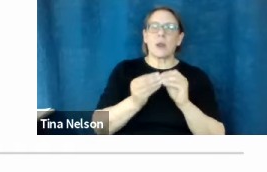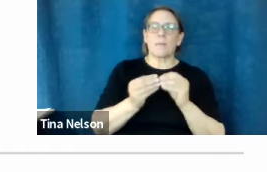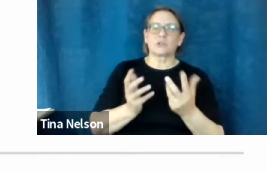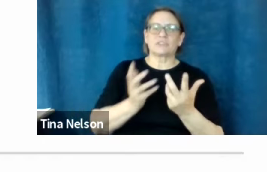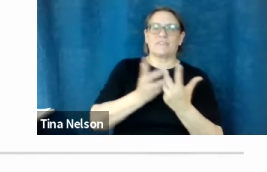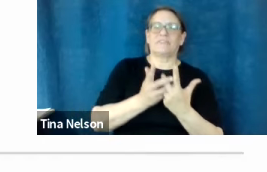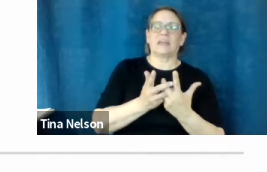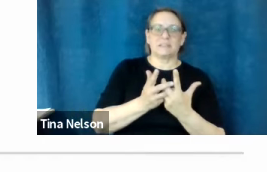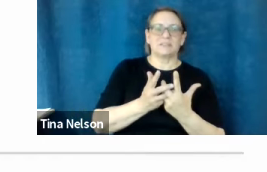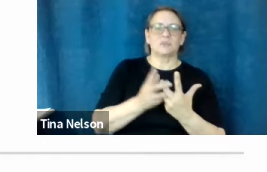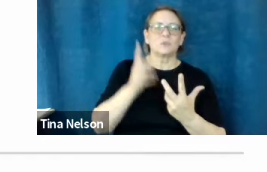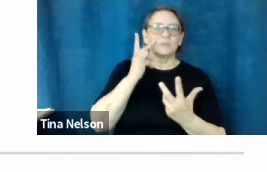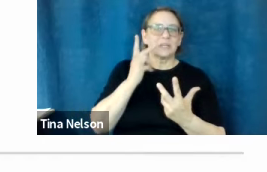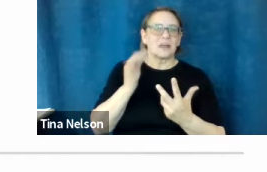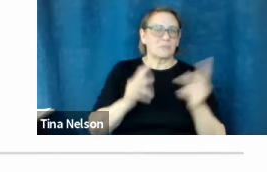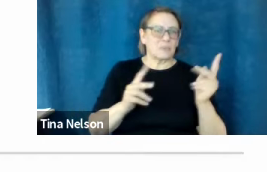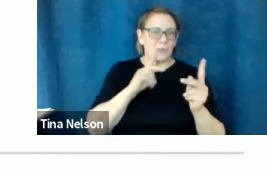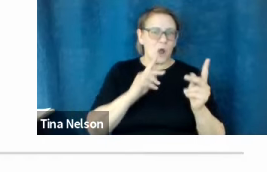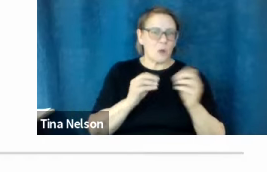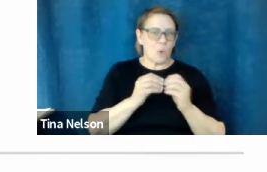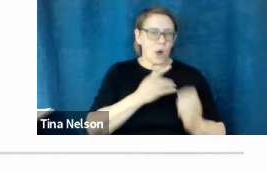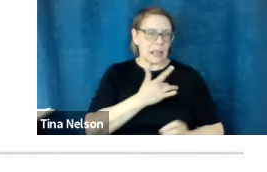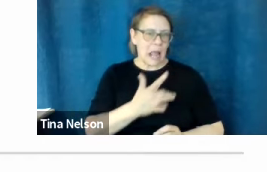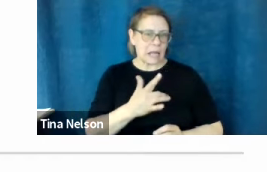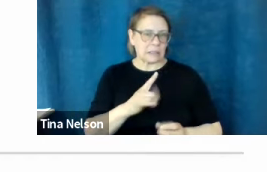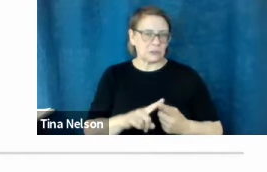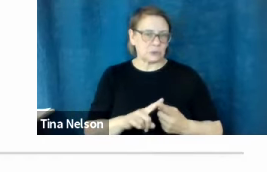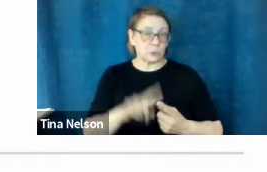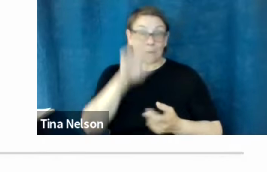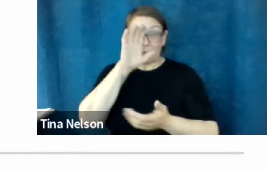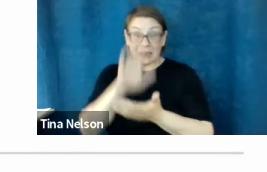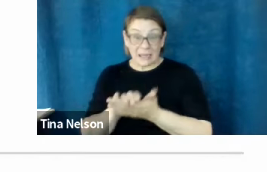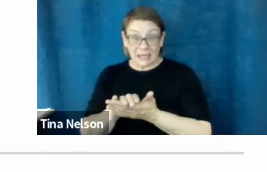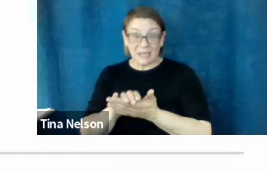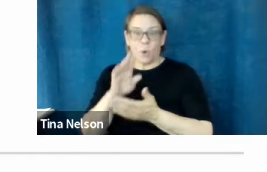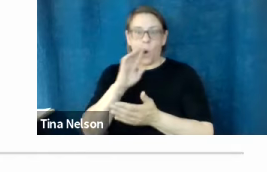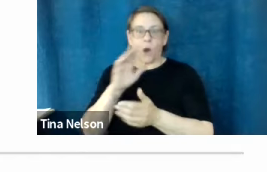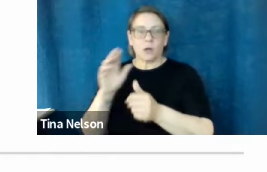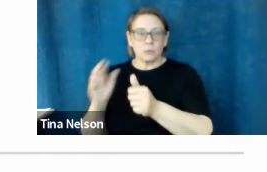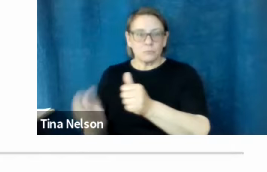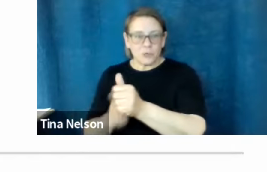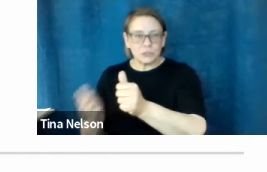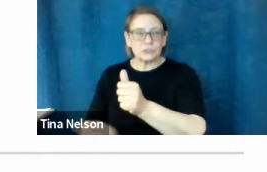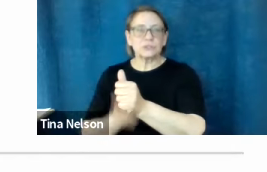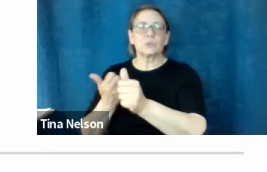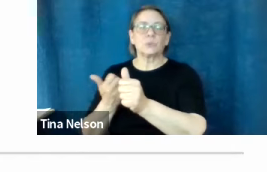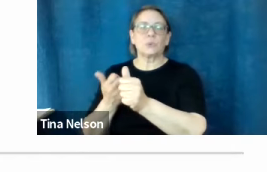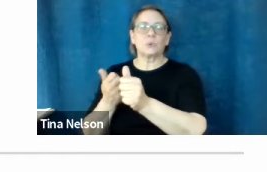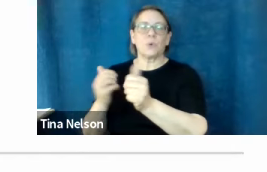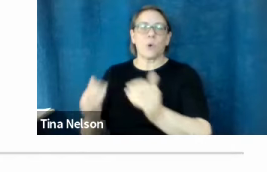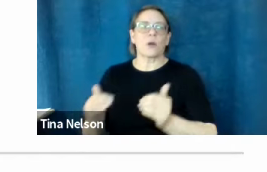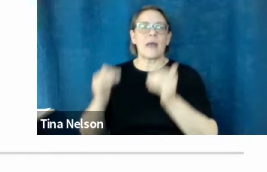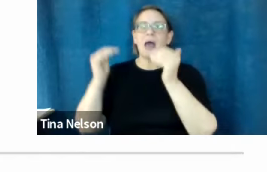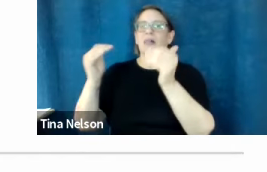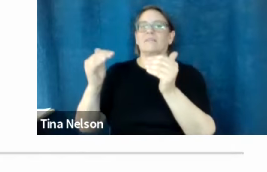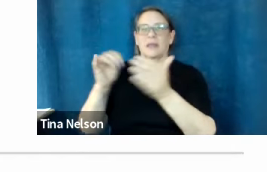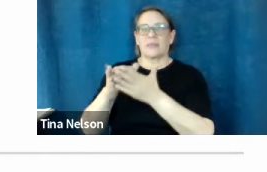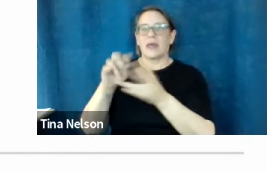see what are people more most likely to believe in or pursue or, or elevate. Yeah.